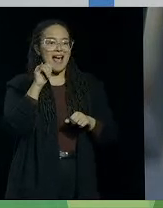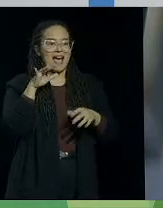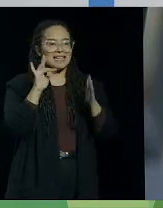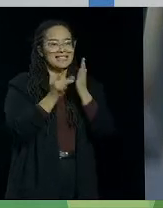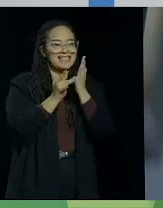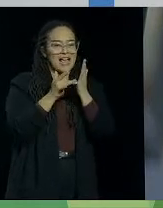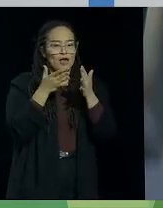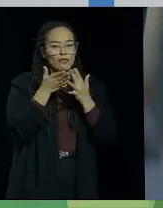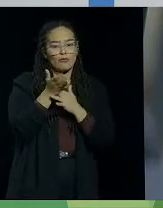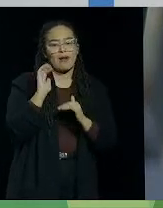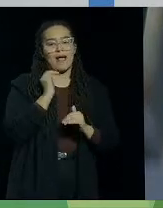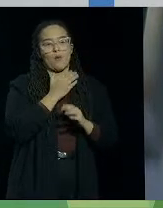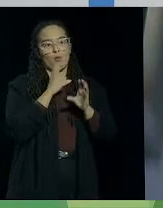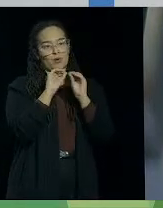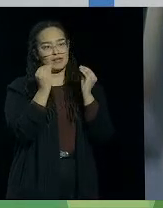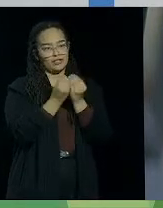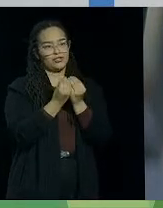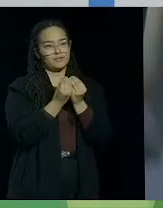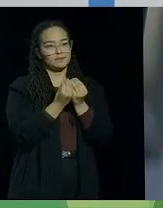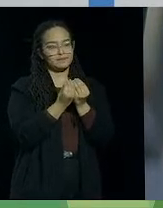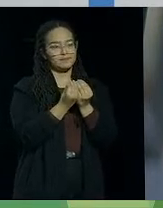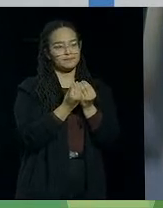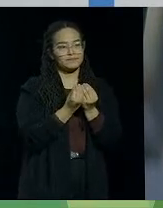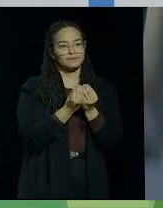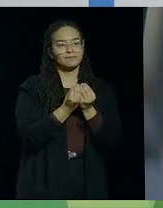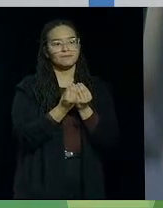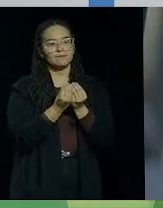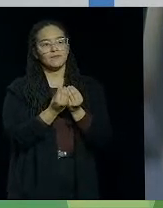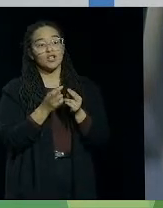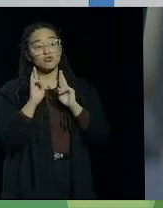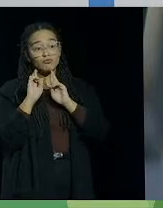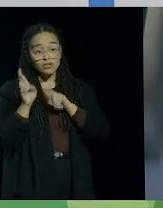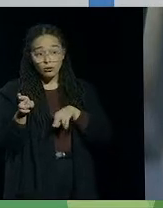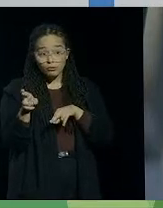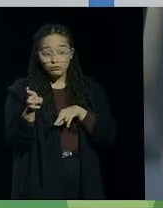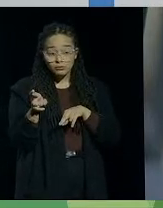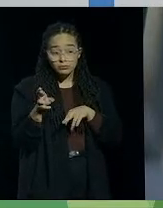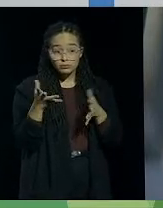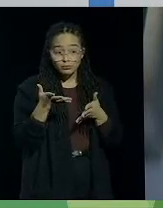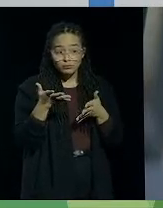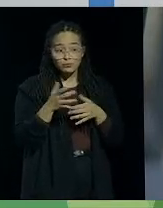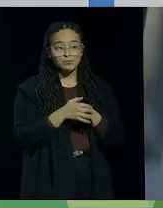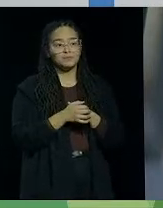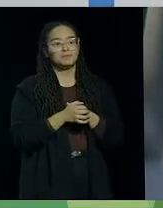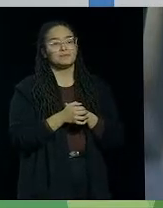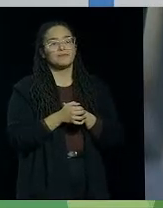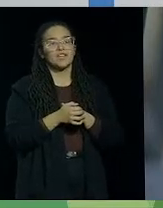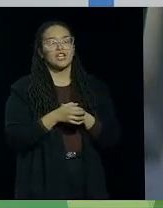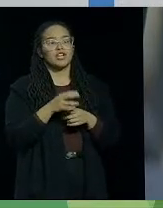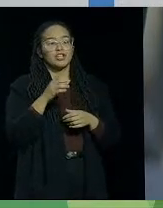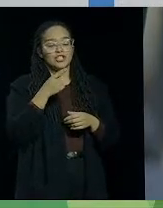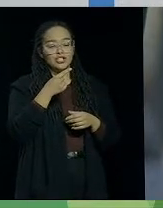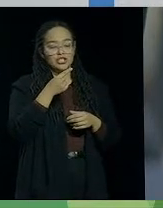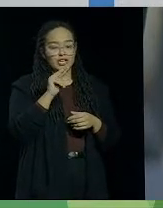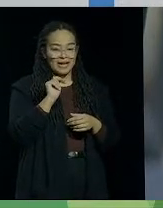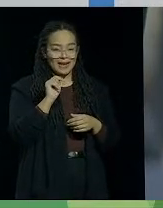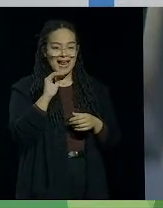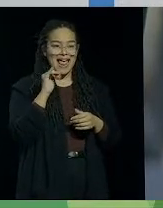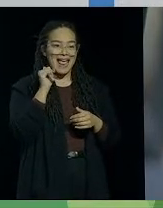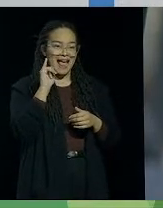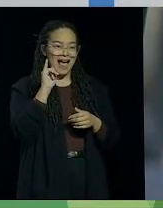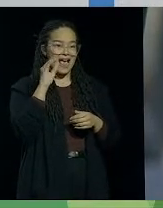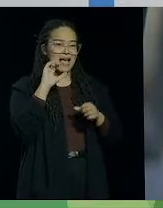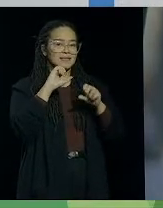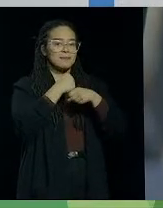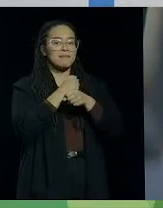technology throughout our organization. As a result, Gen AI has made topics